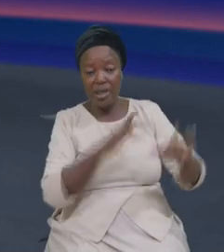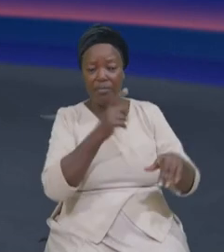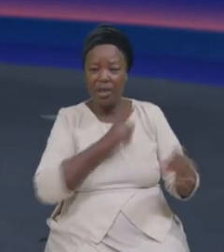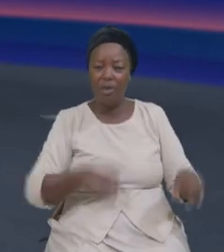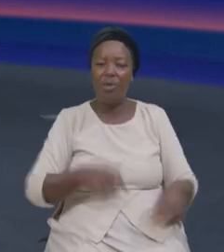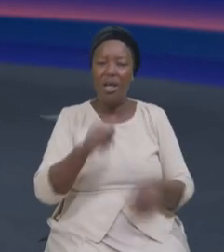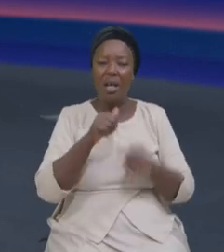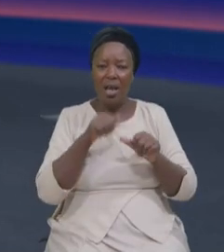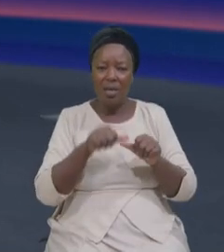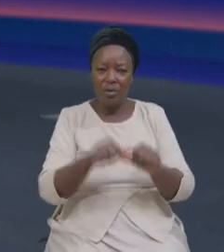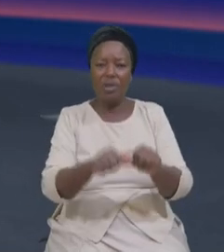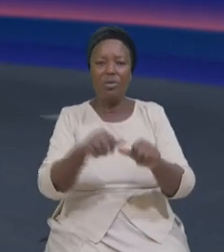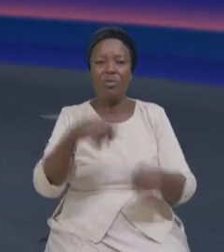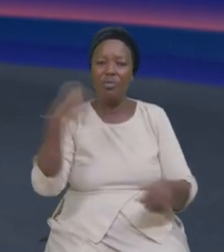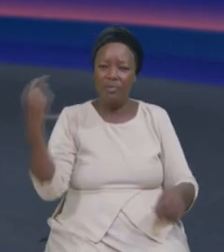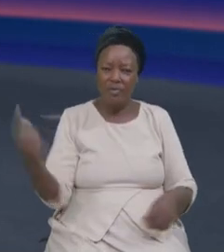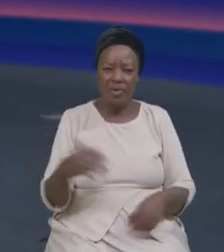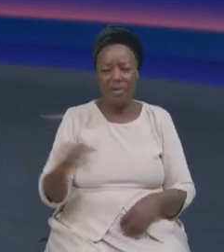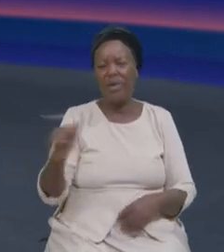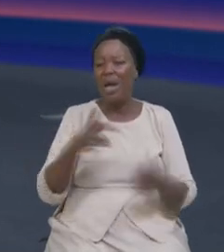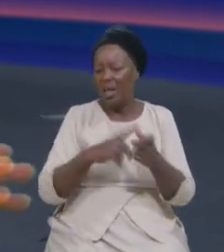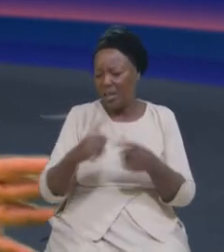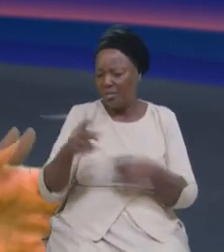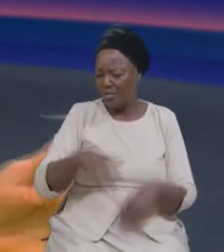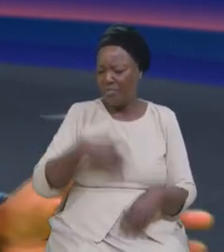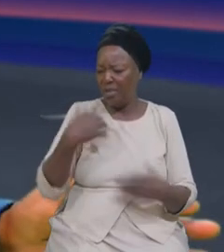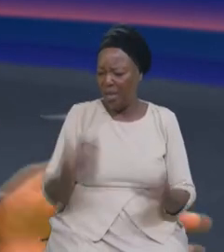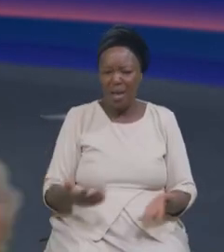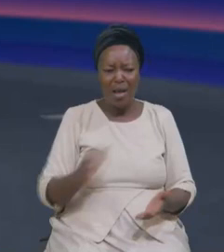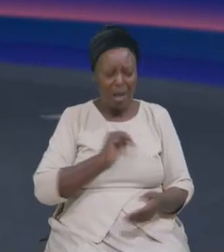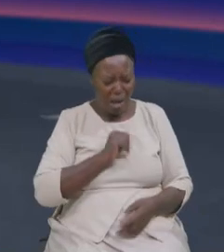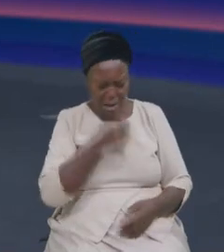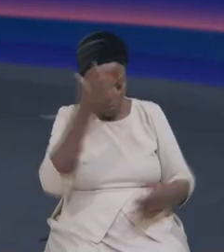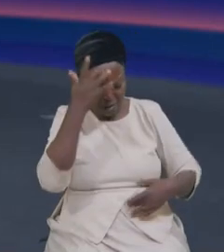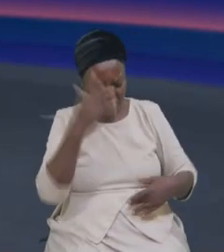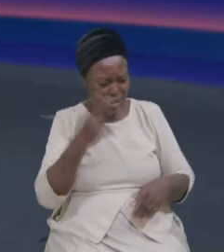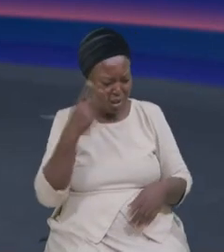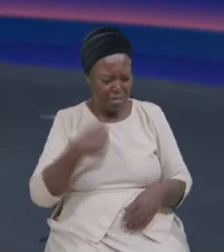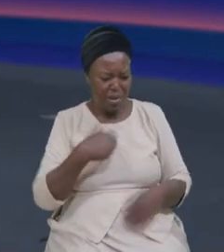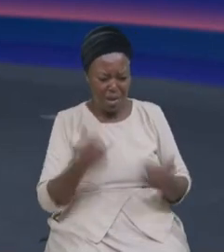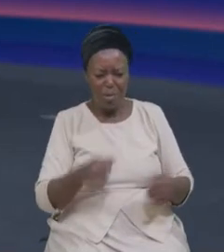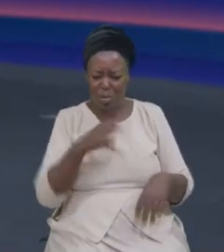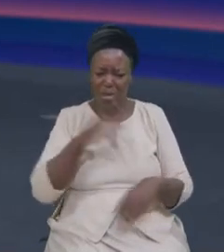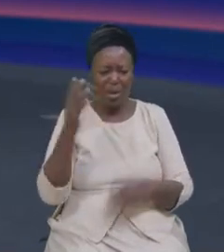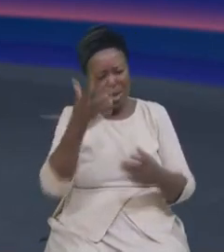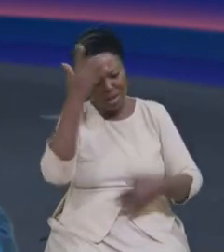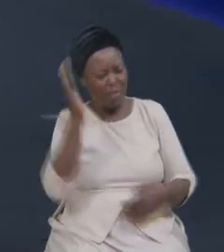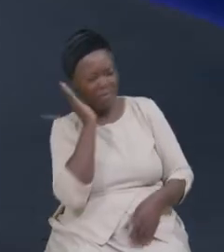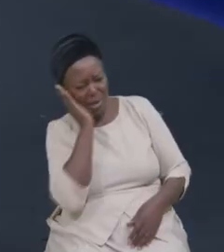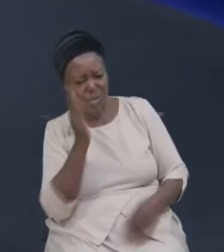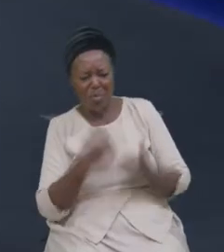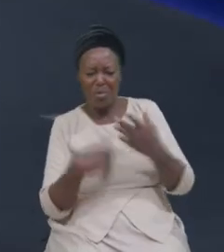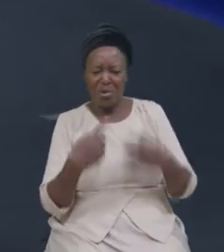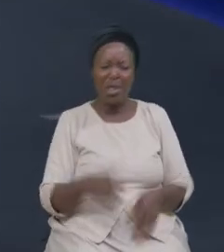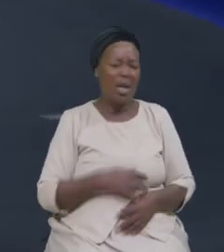is, but I know I'm almost sinking in the deep water? Praise the Lord, for his mercy endureth forever.